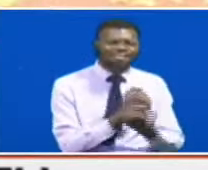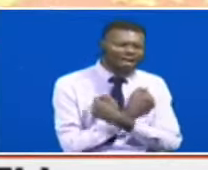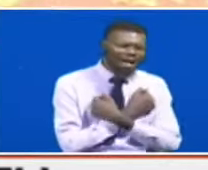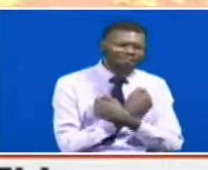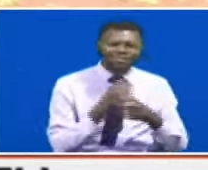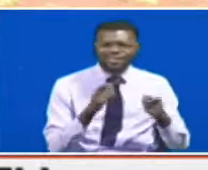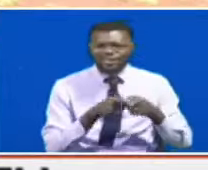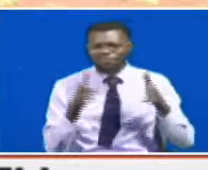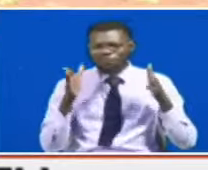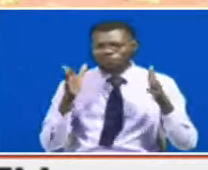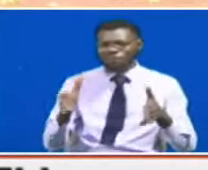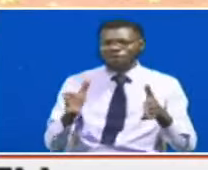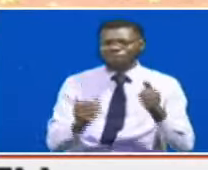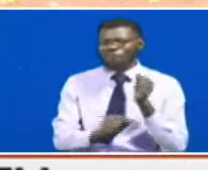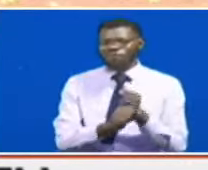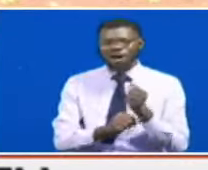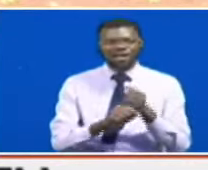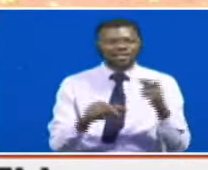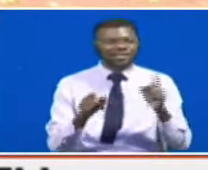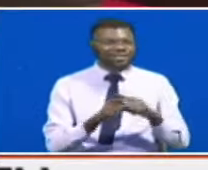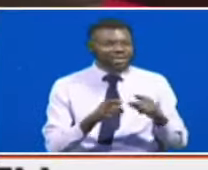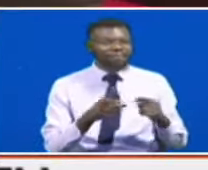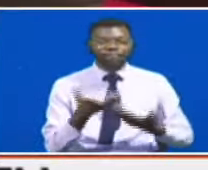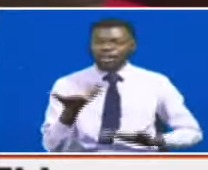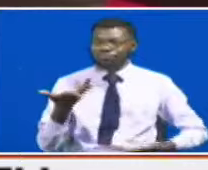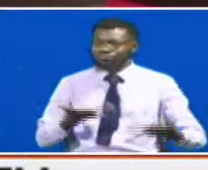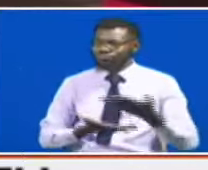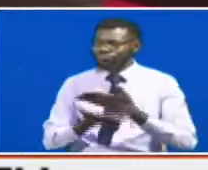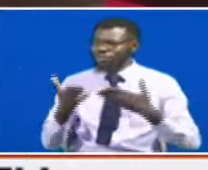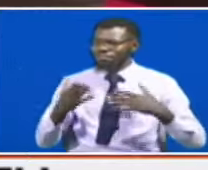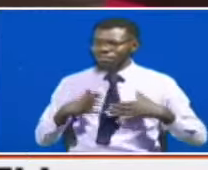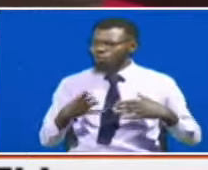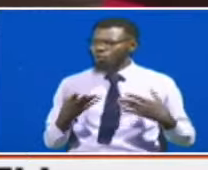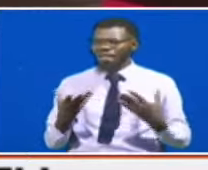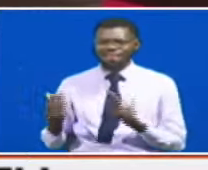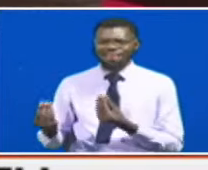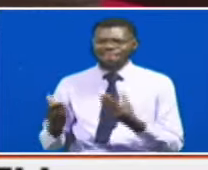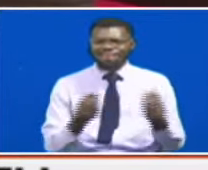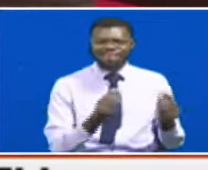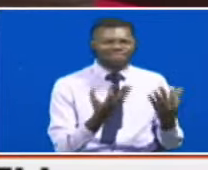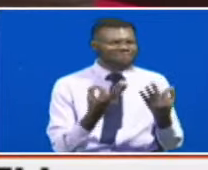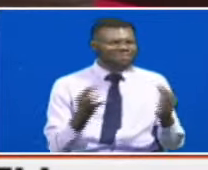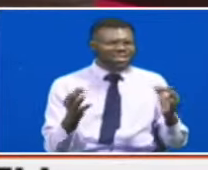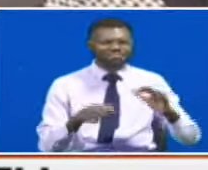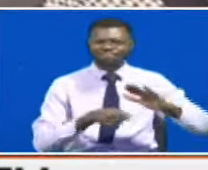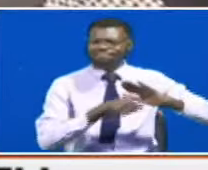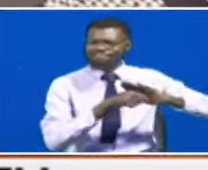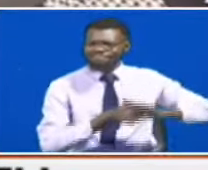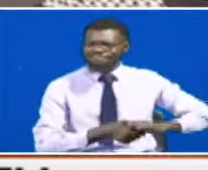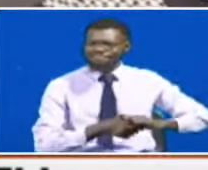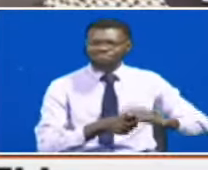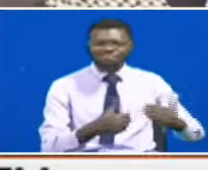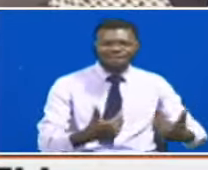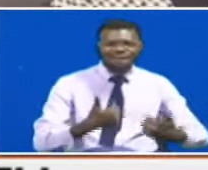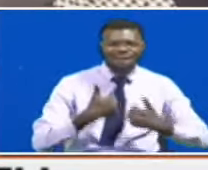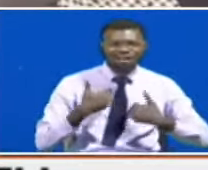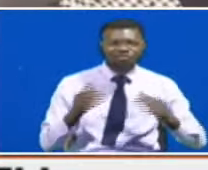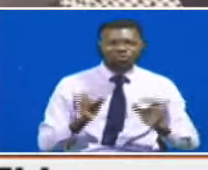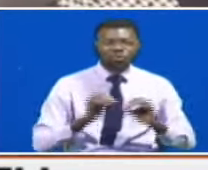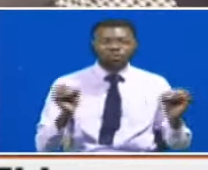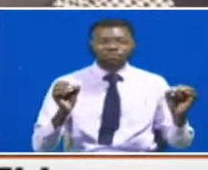work. She was also applauded for interacting with people freely without any form of discrimination. My heart is